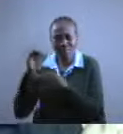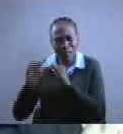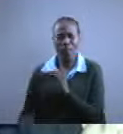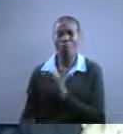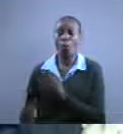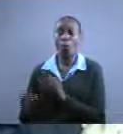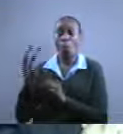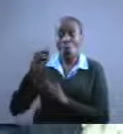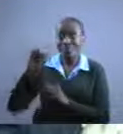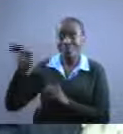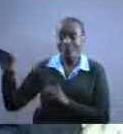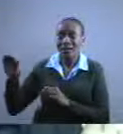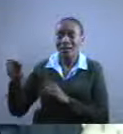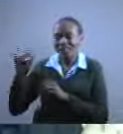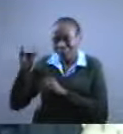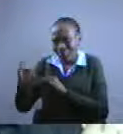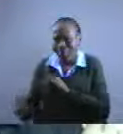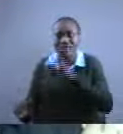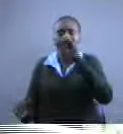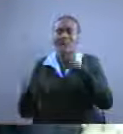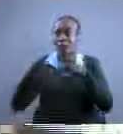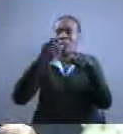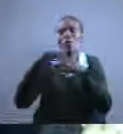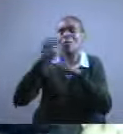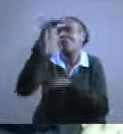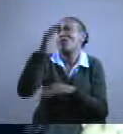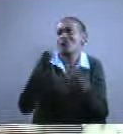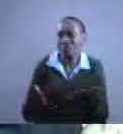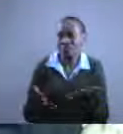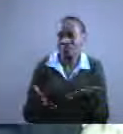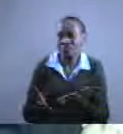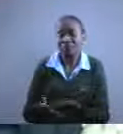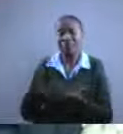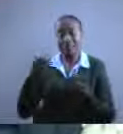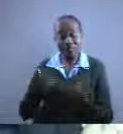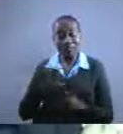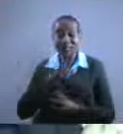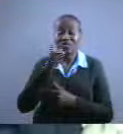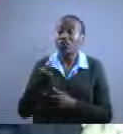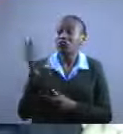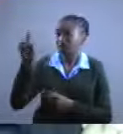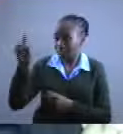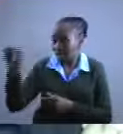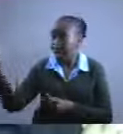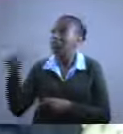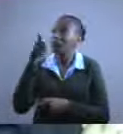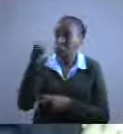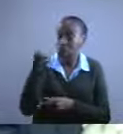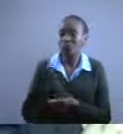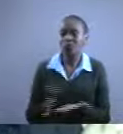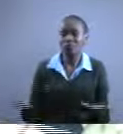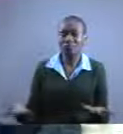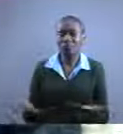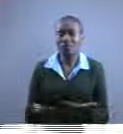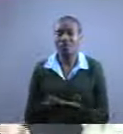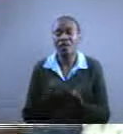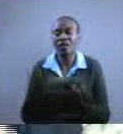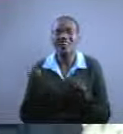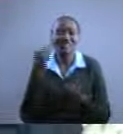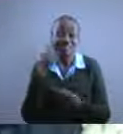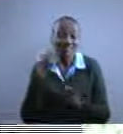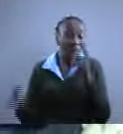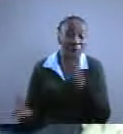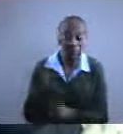than even Limpopo. So I must say to you and the DA, order, members. Claim no easy victories, mask